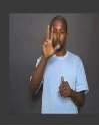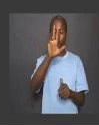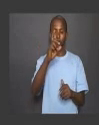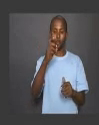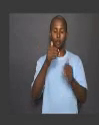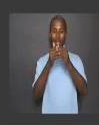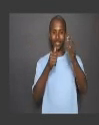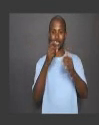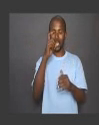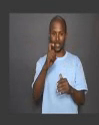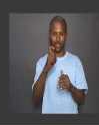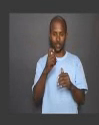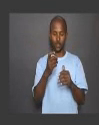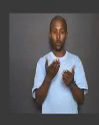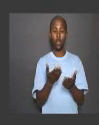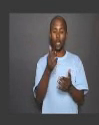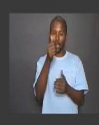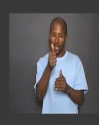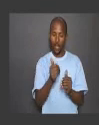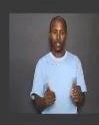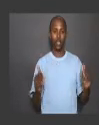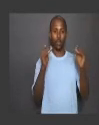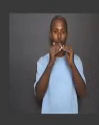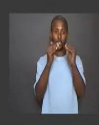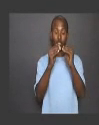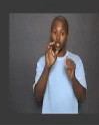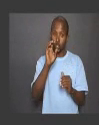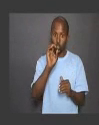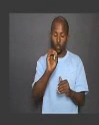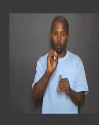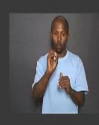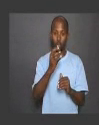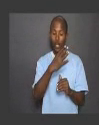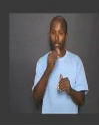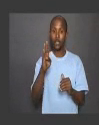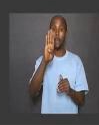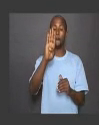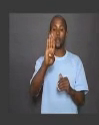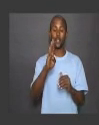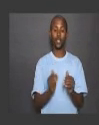x, where a equals 0 and